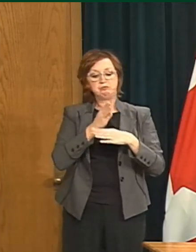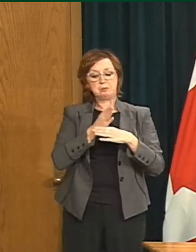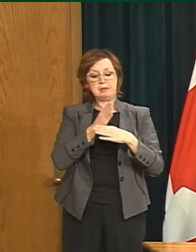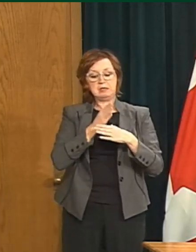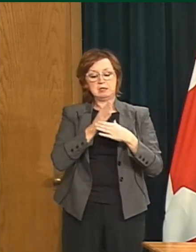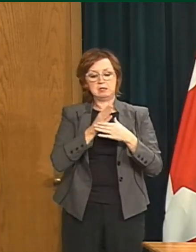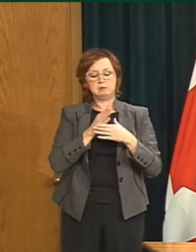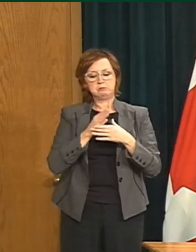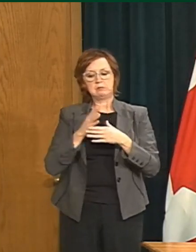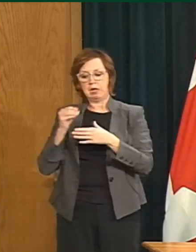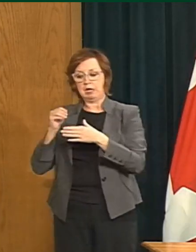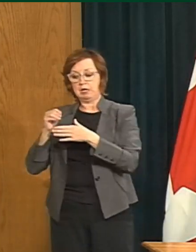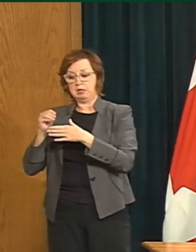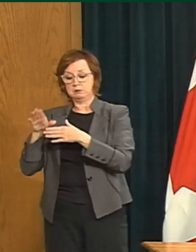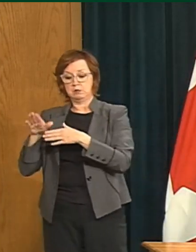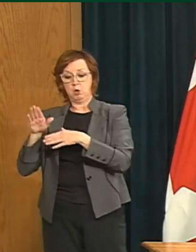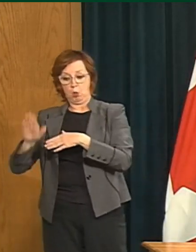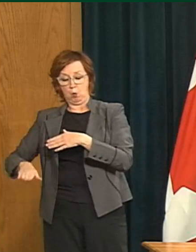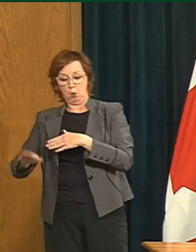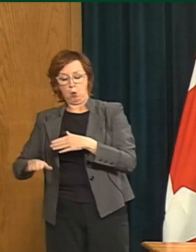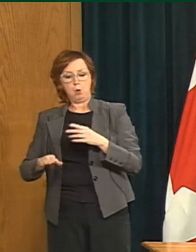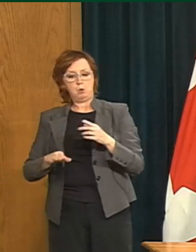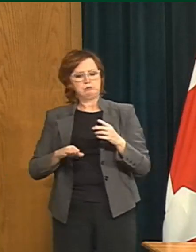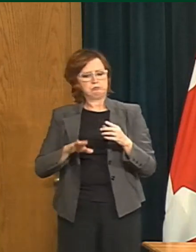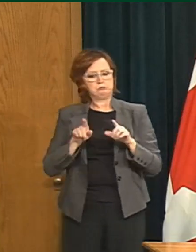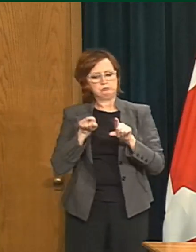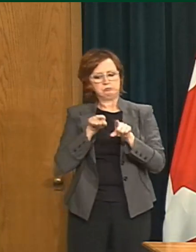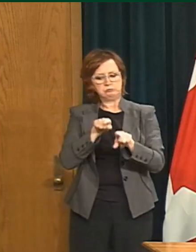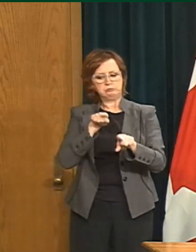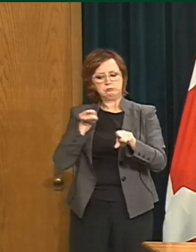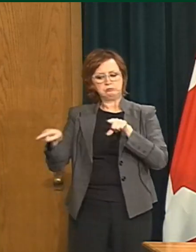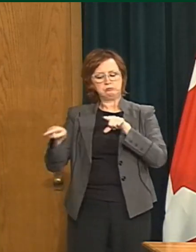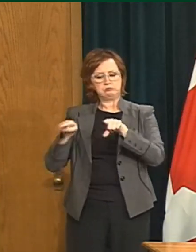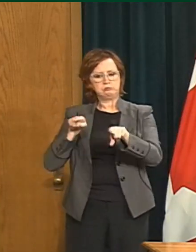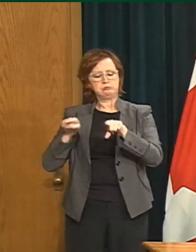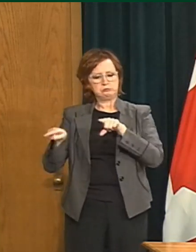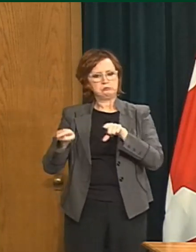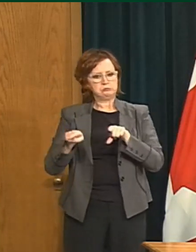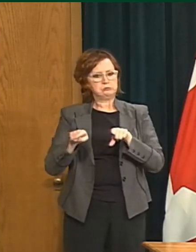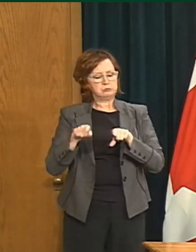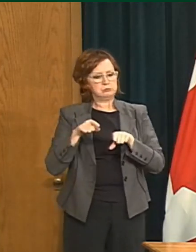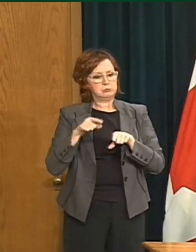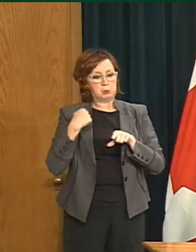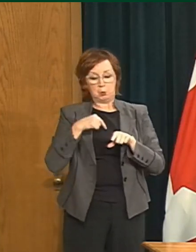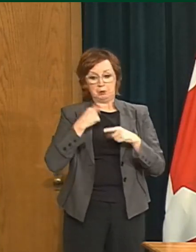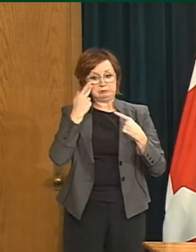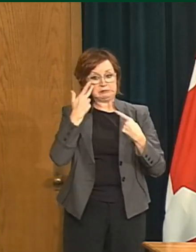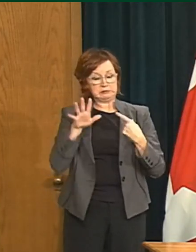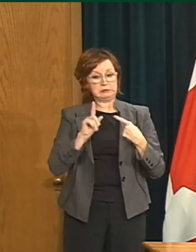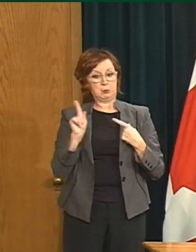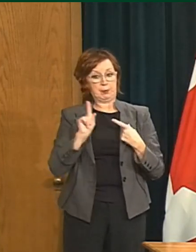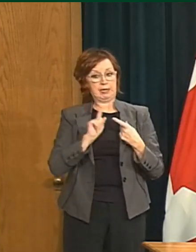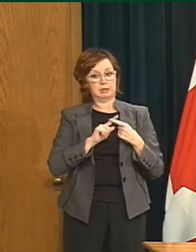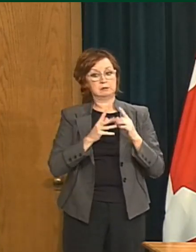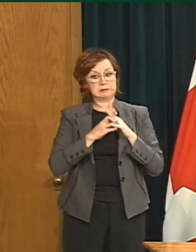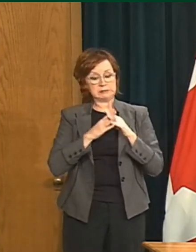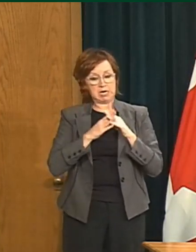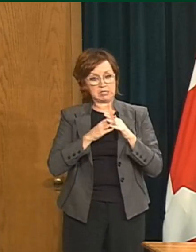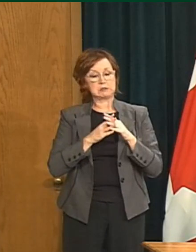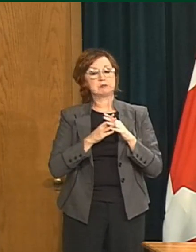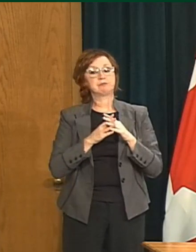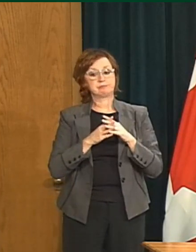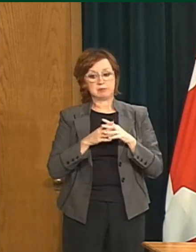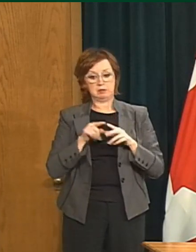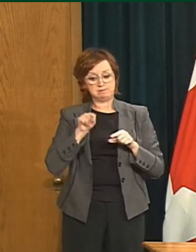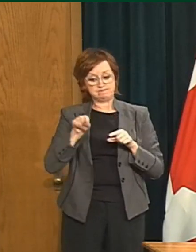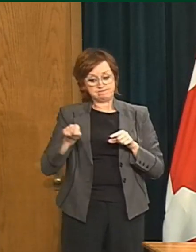in the US. And so I think those projections are based on real scenarios that have unfolded, and I think that is something